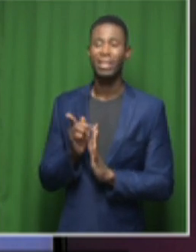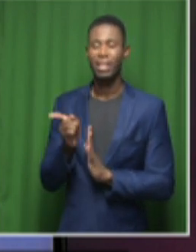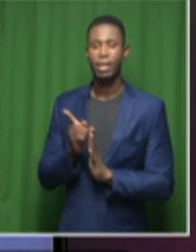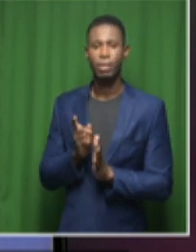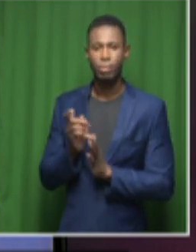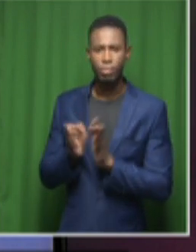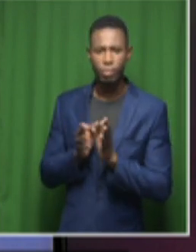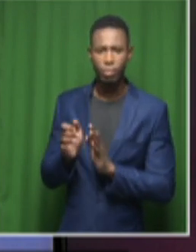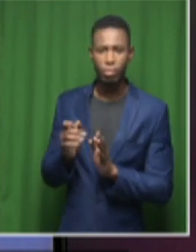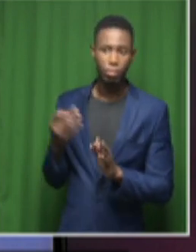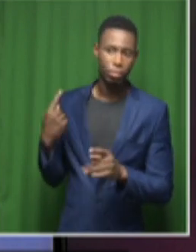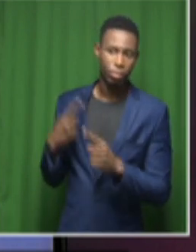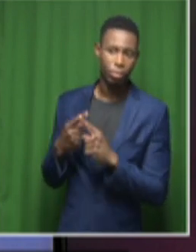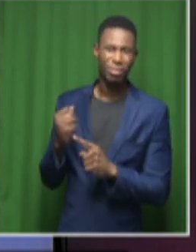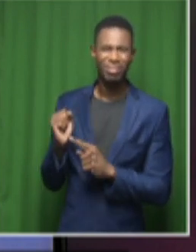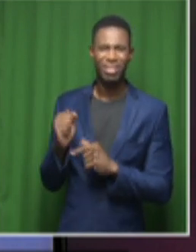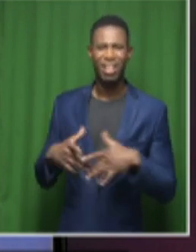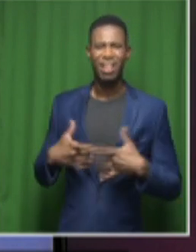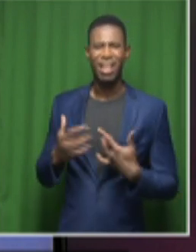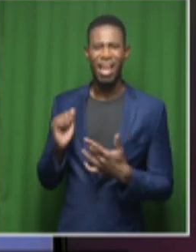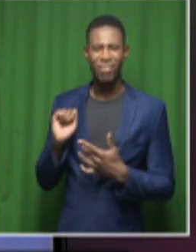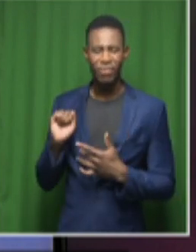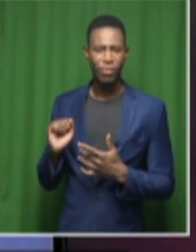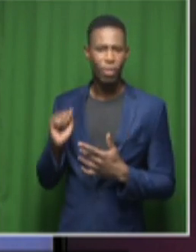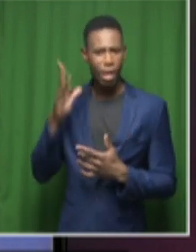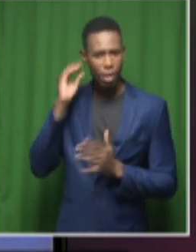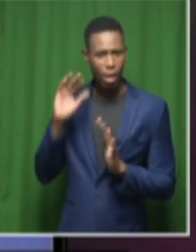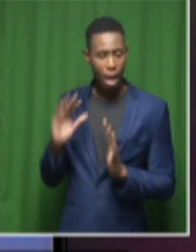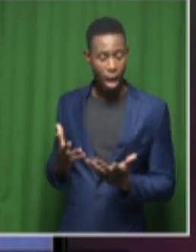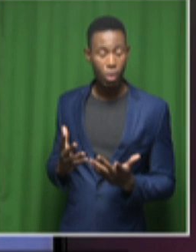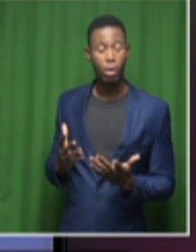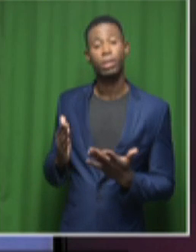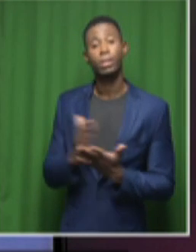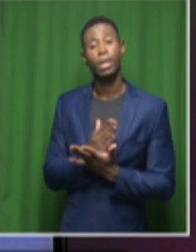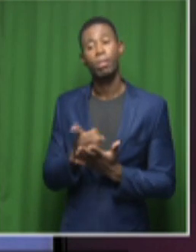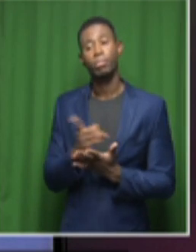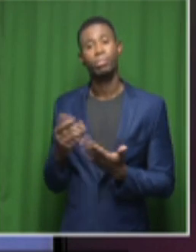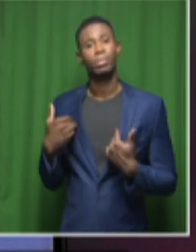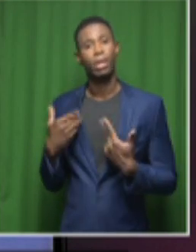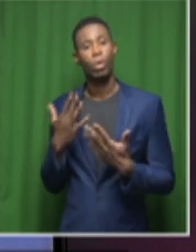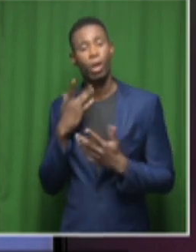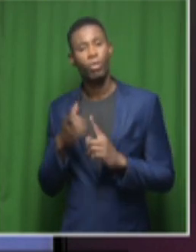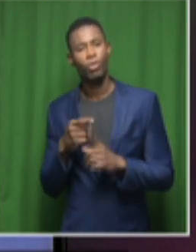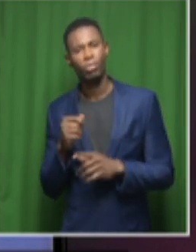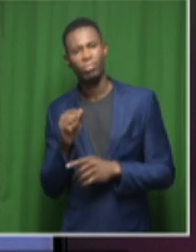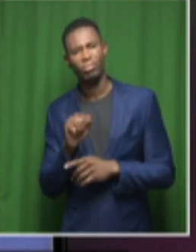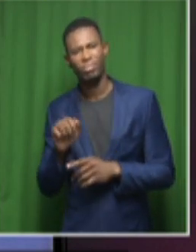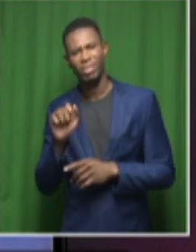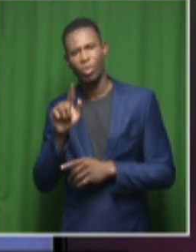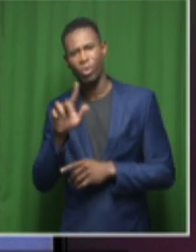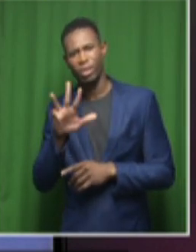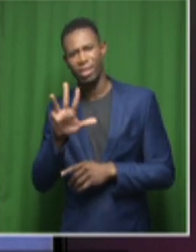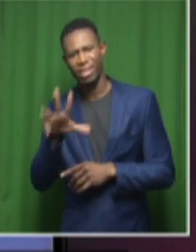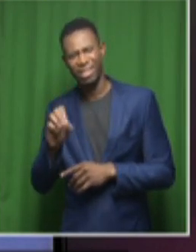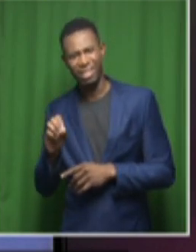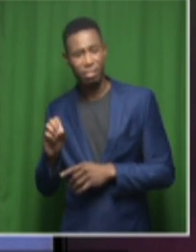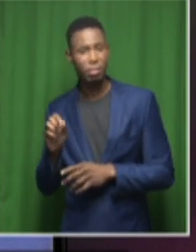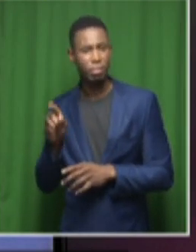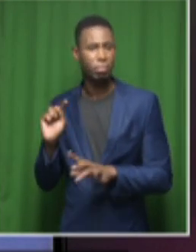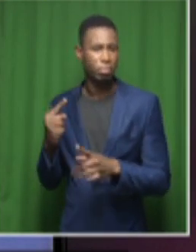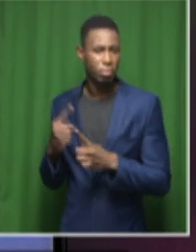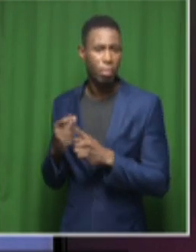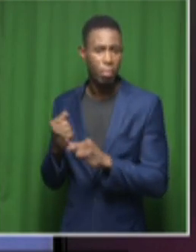some of the artists have been working since the 80s, creating work, such as the artist Nonto Msomi, who's in the Free